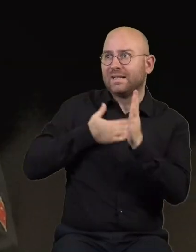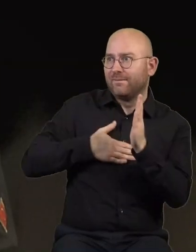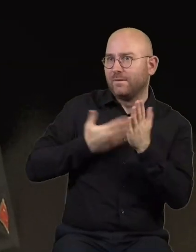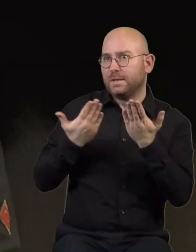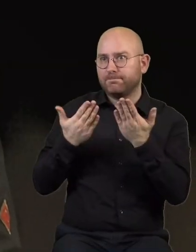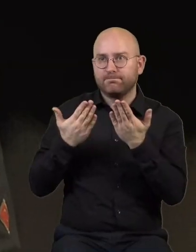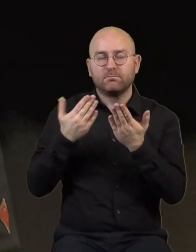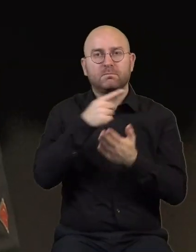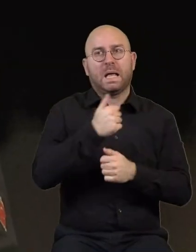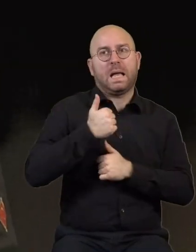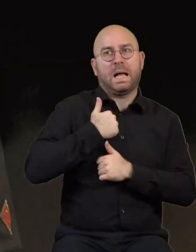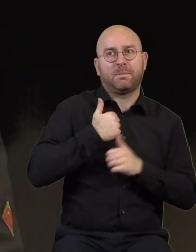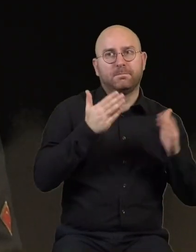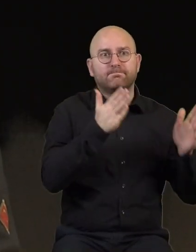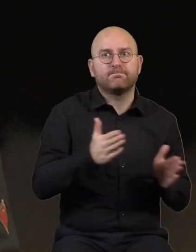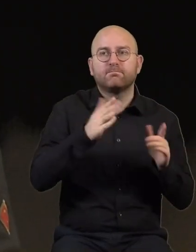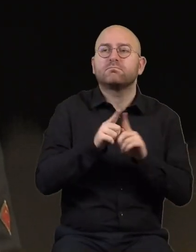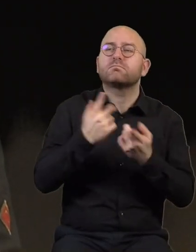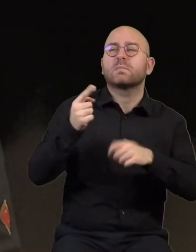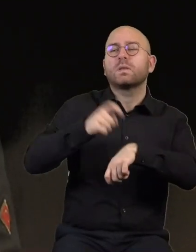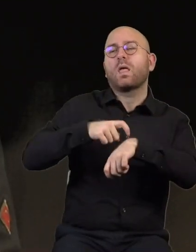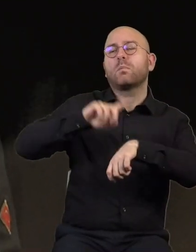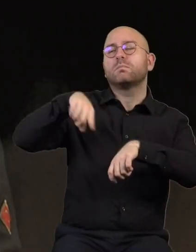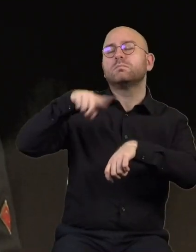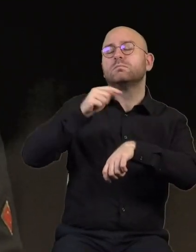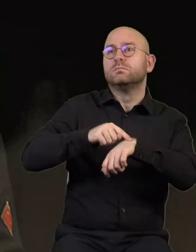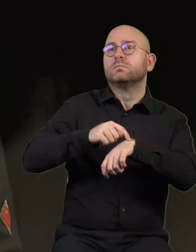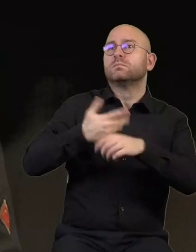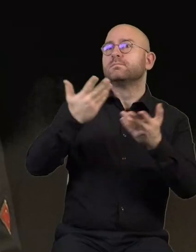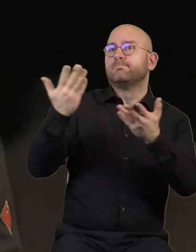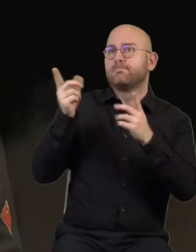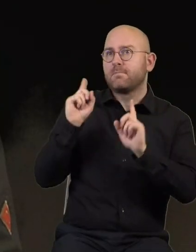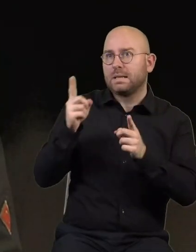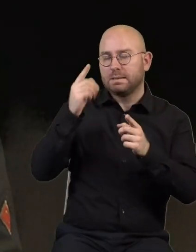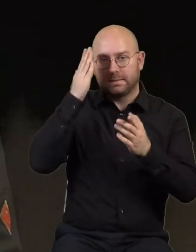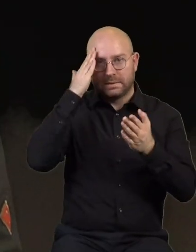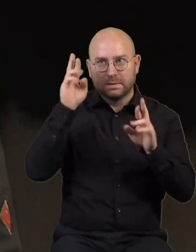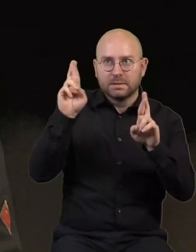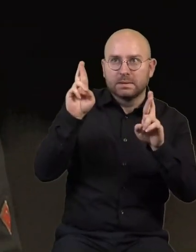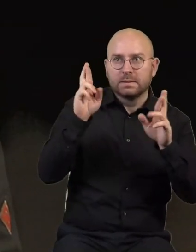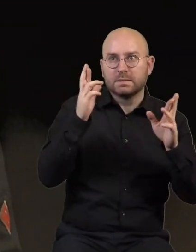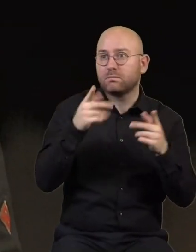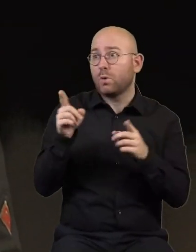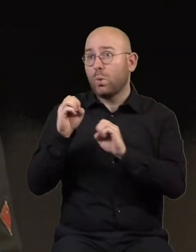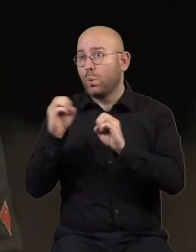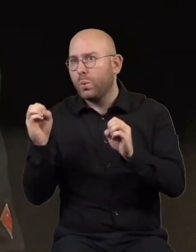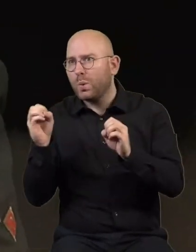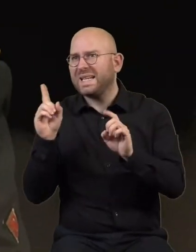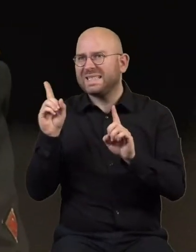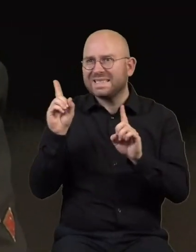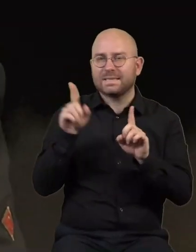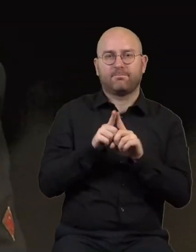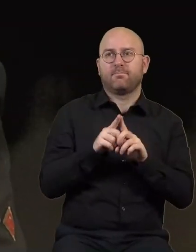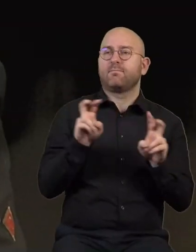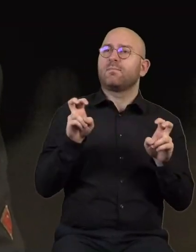economic freedom, because that's what we're here for. And then when you talk about this and what needs to be